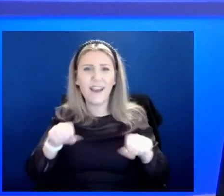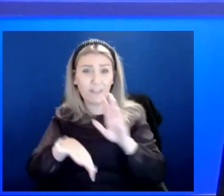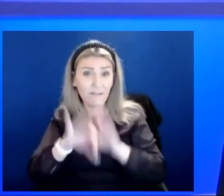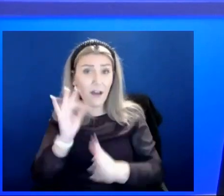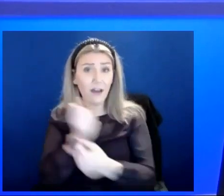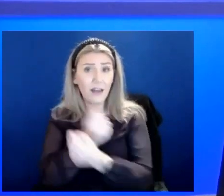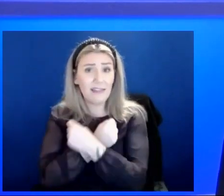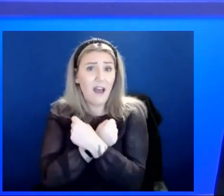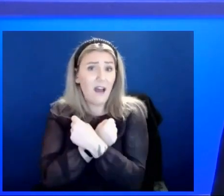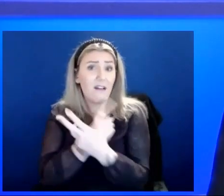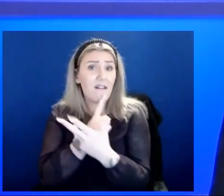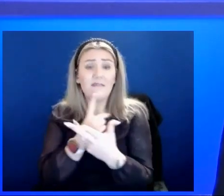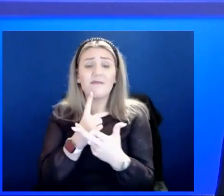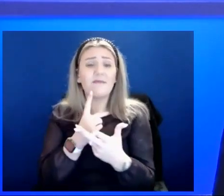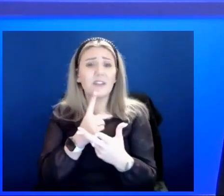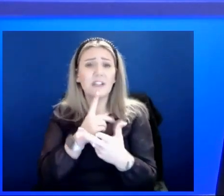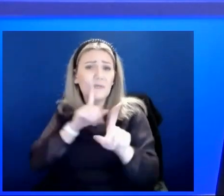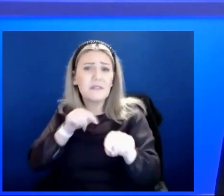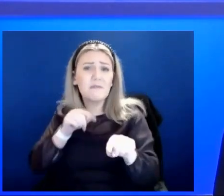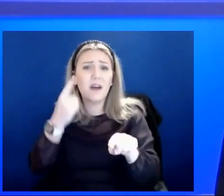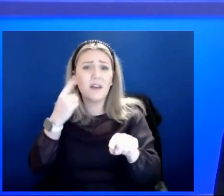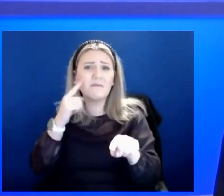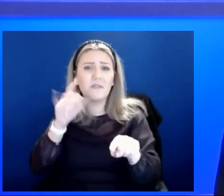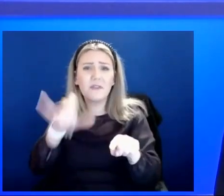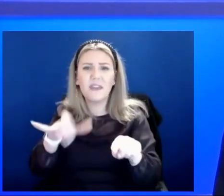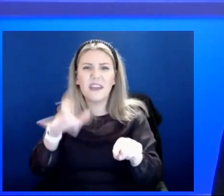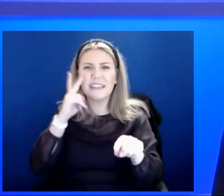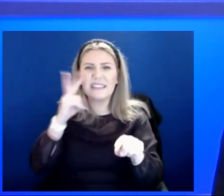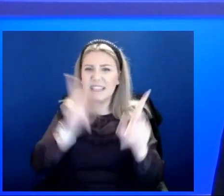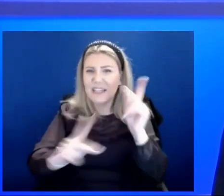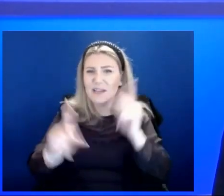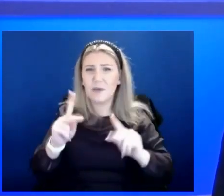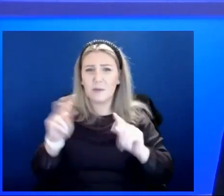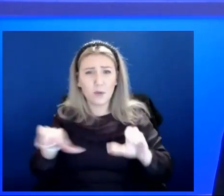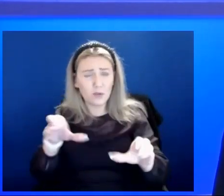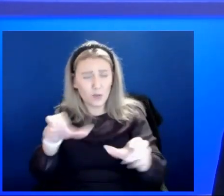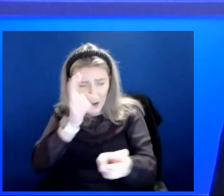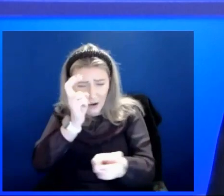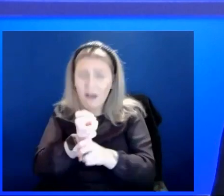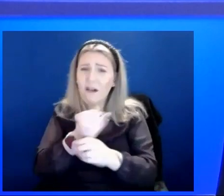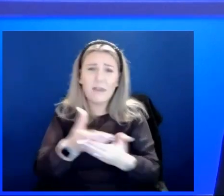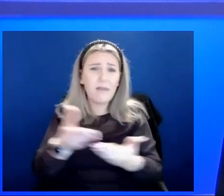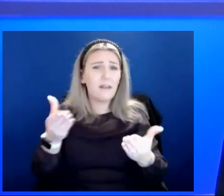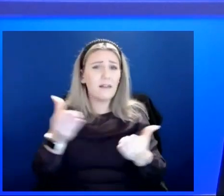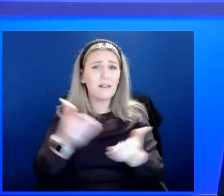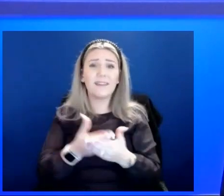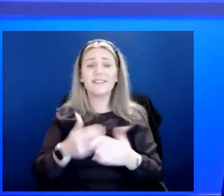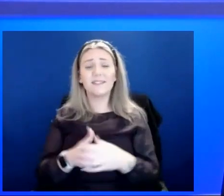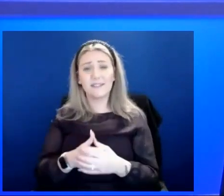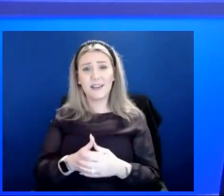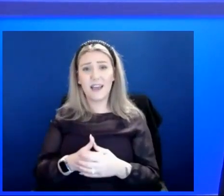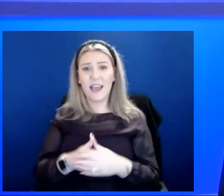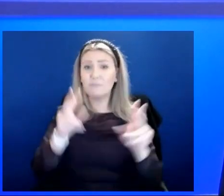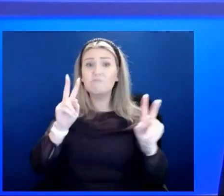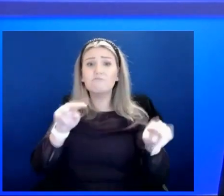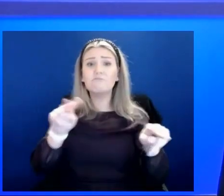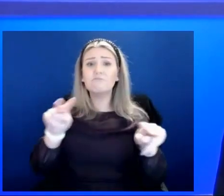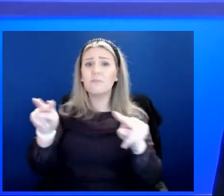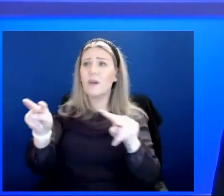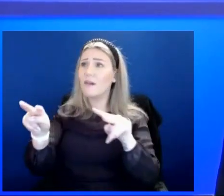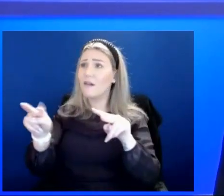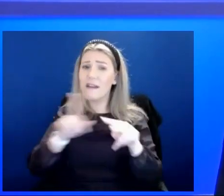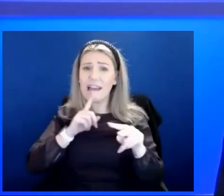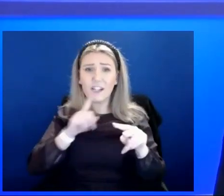in the response to this, where we see the people coming and doing the hard things, and look around in your actual immediate